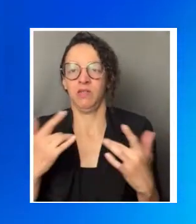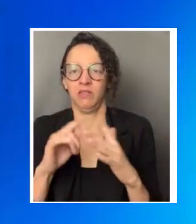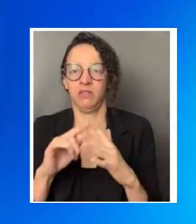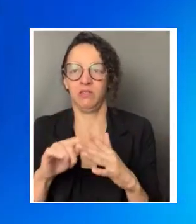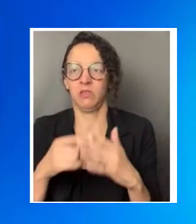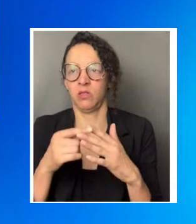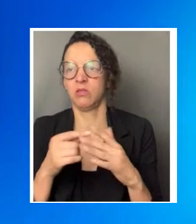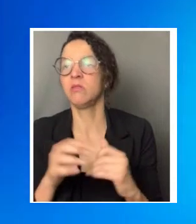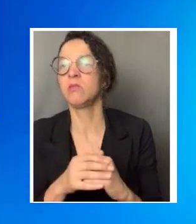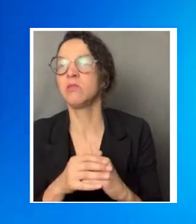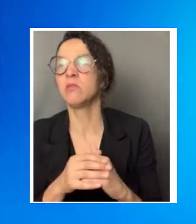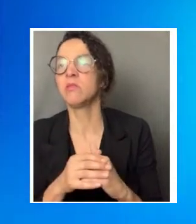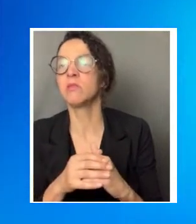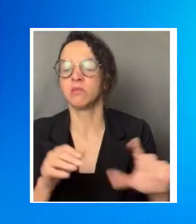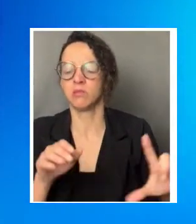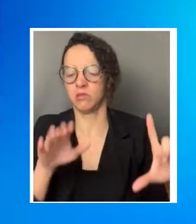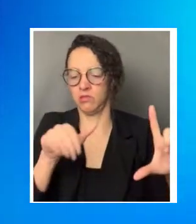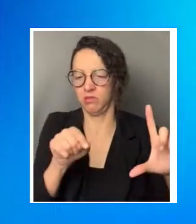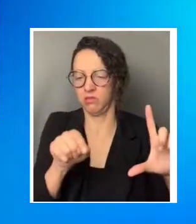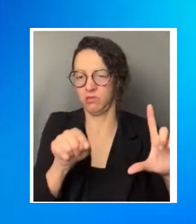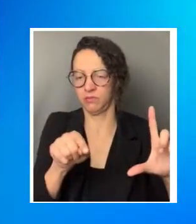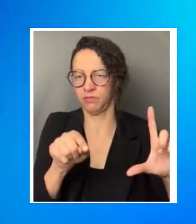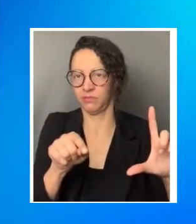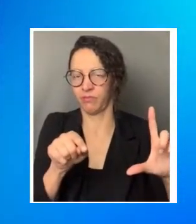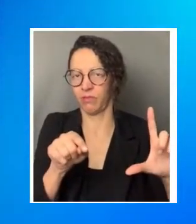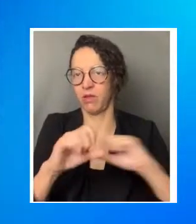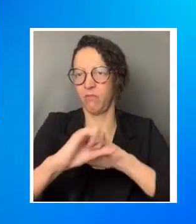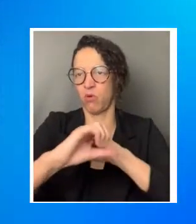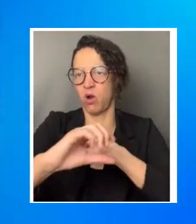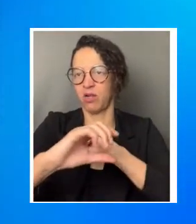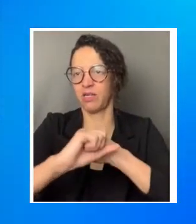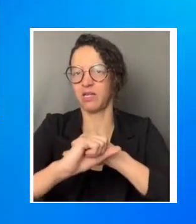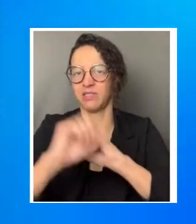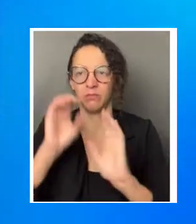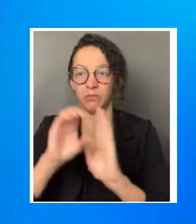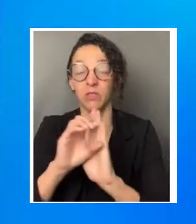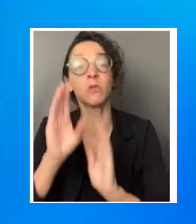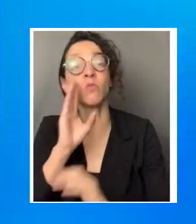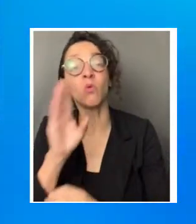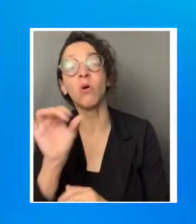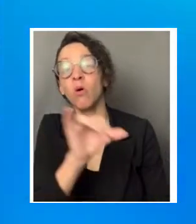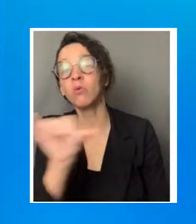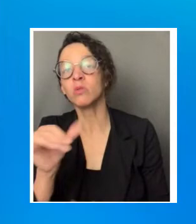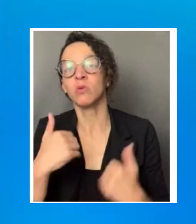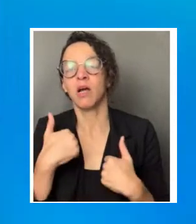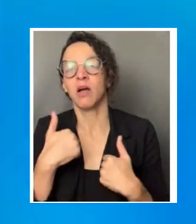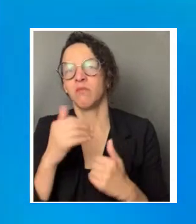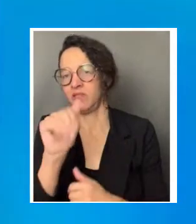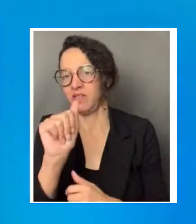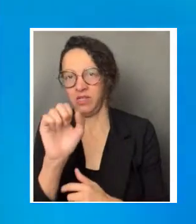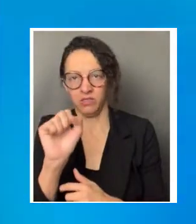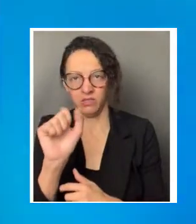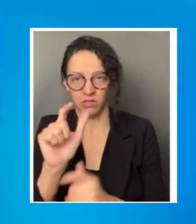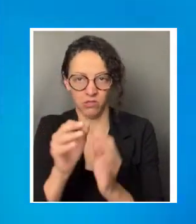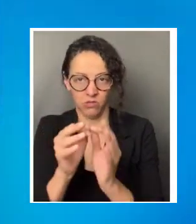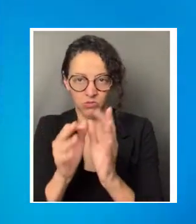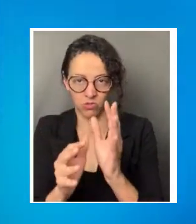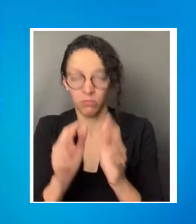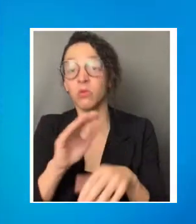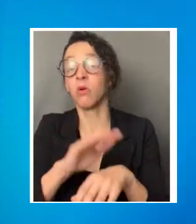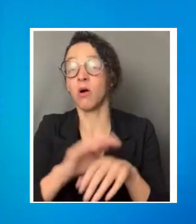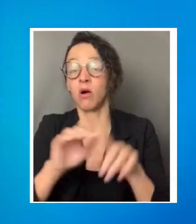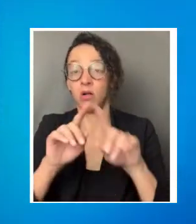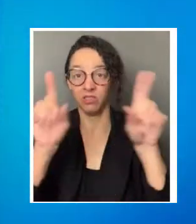picture. There will also be an ASL interpreter on screen during the entire event. If you have